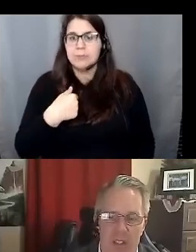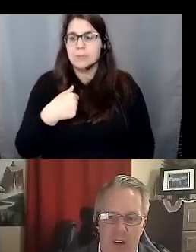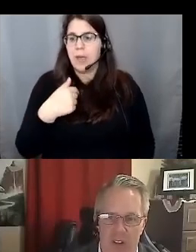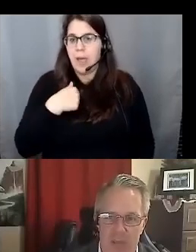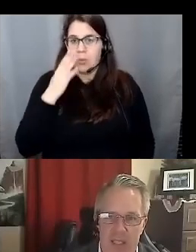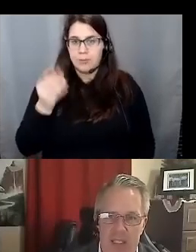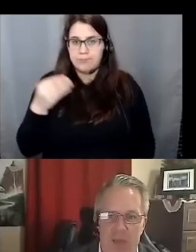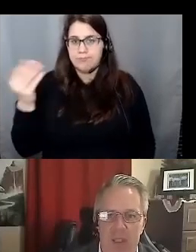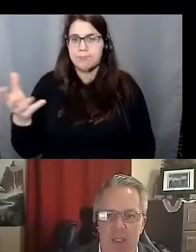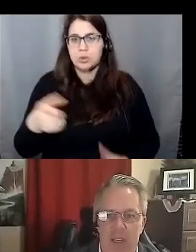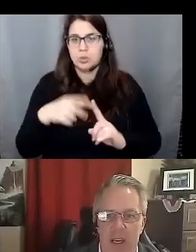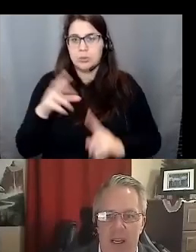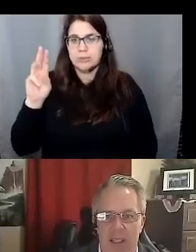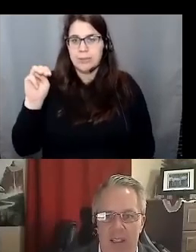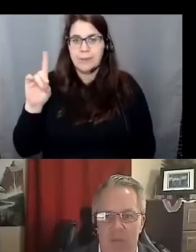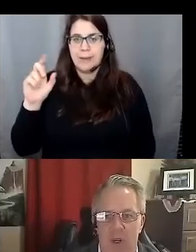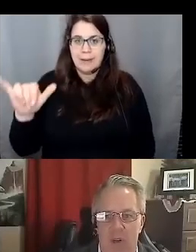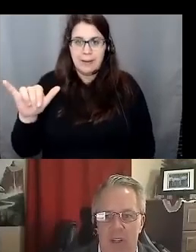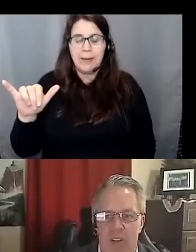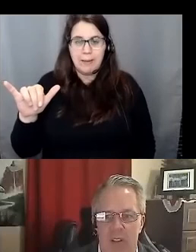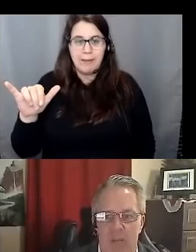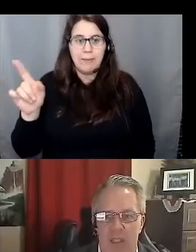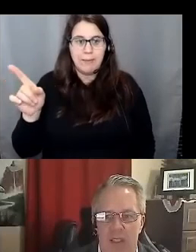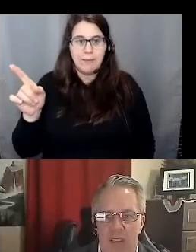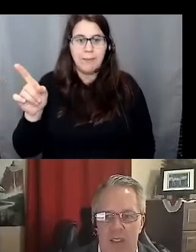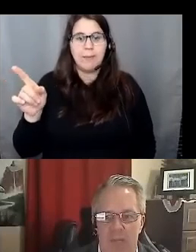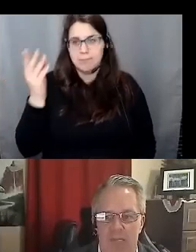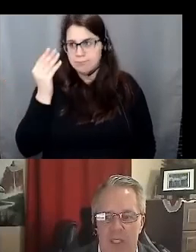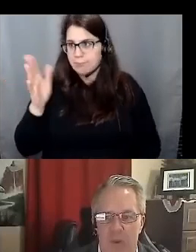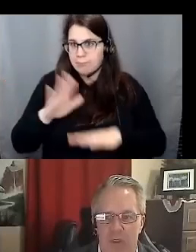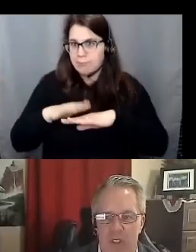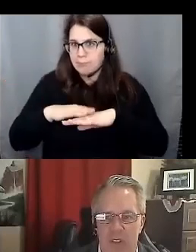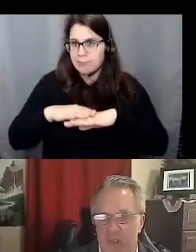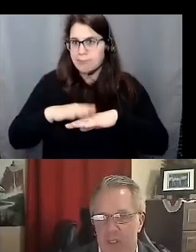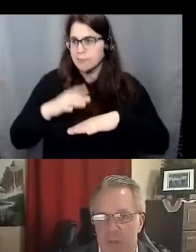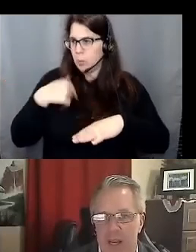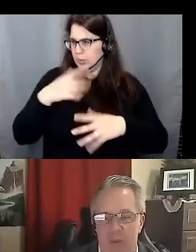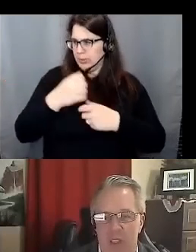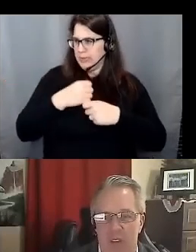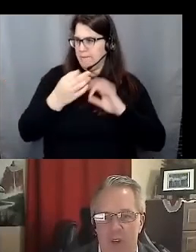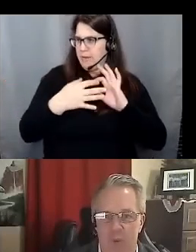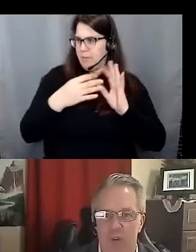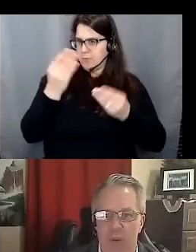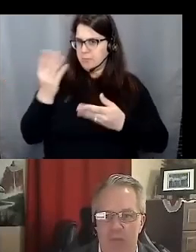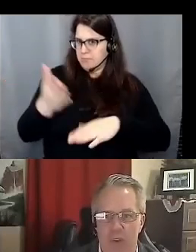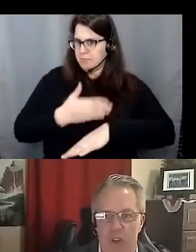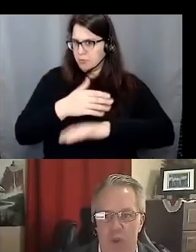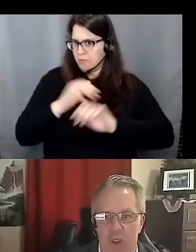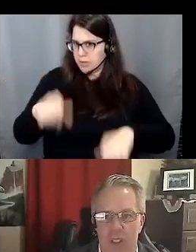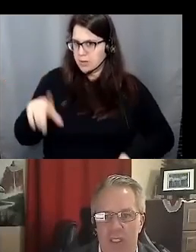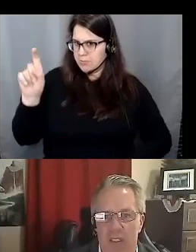our someday team and let them know that this is something that you know, we've received as some feedback that we can try to improve upon